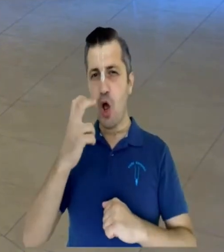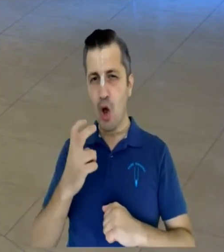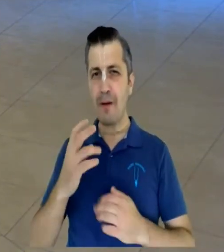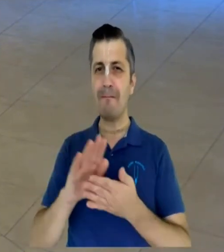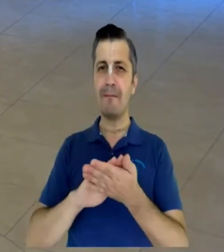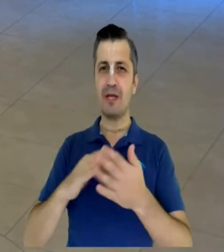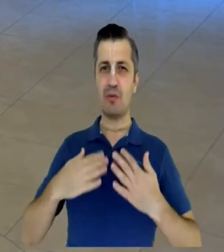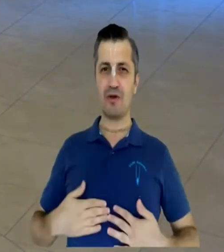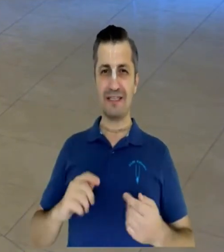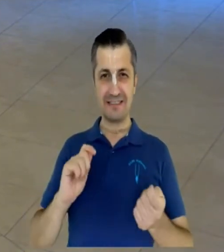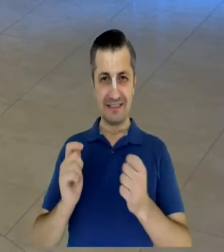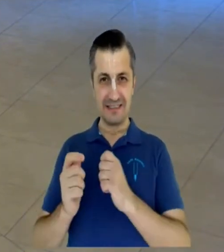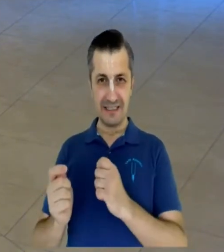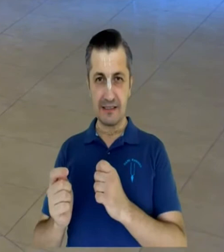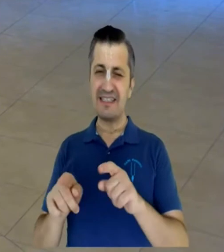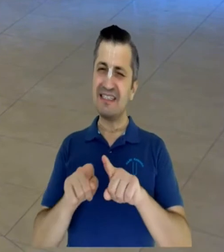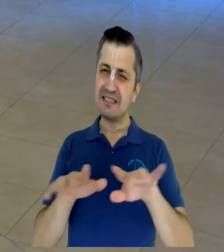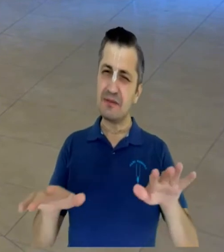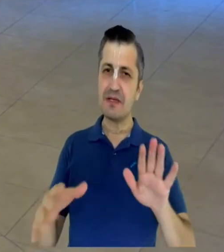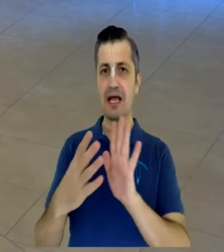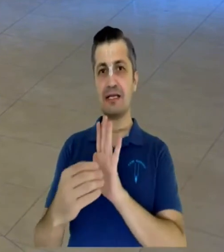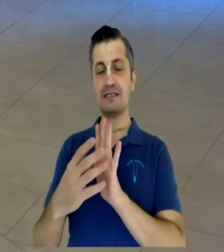So, at the time of death,